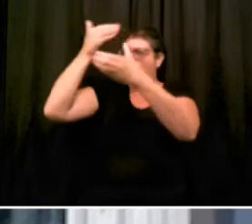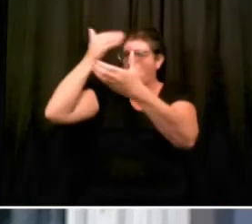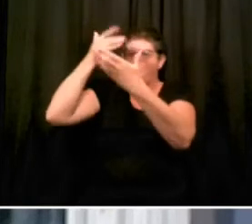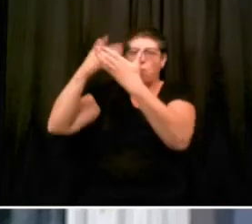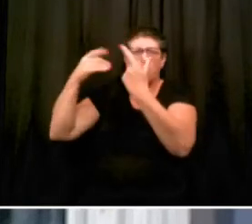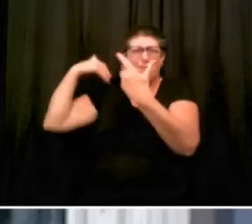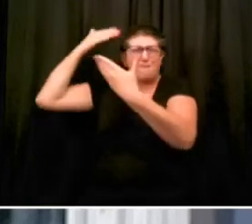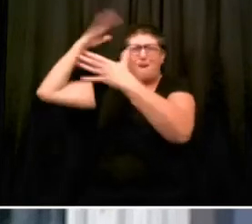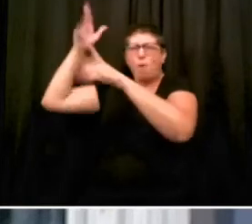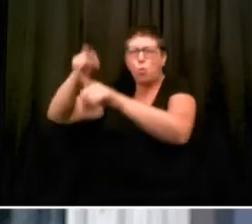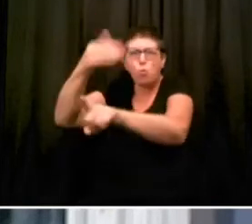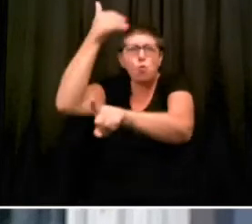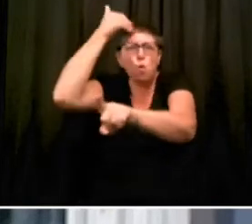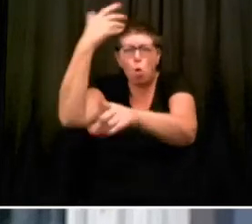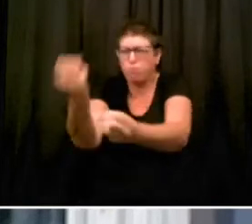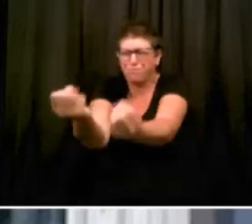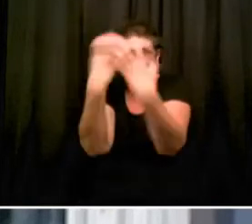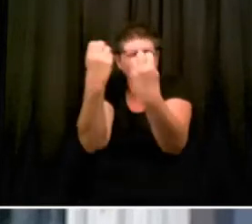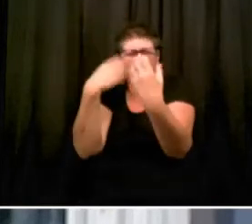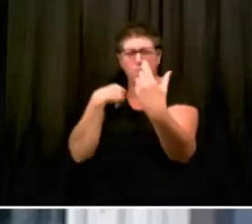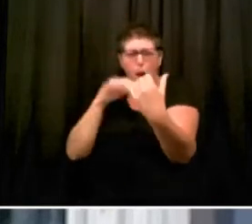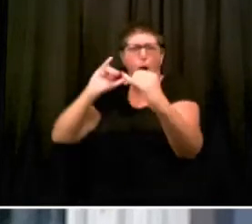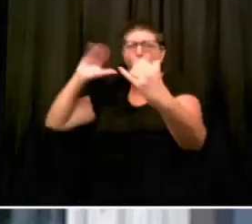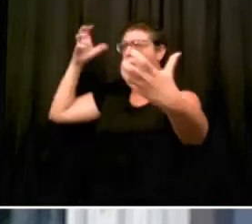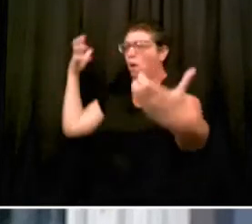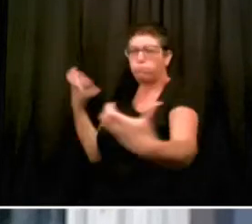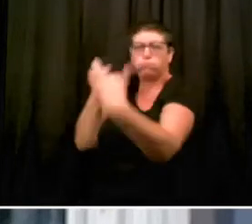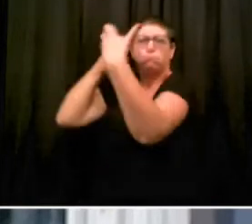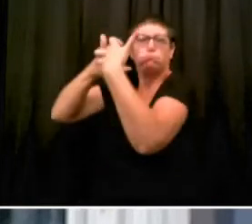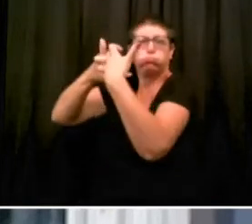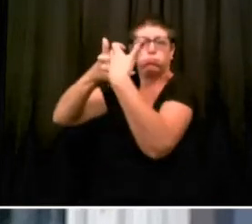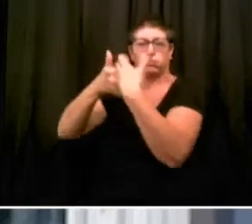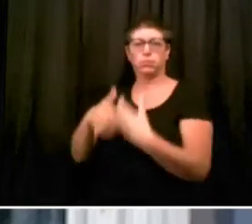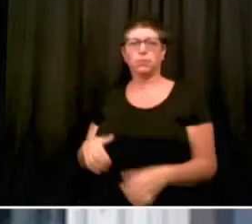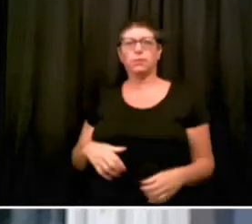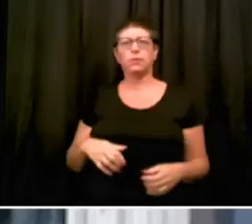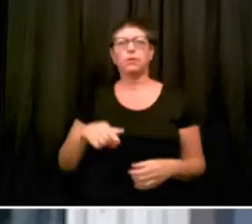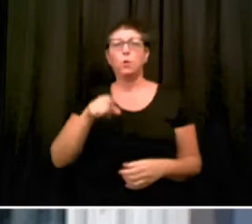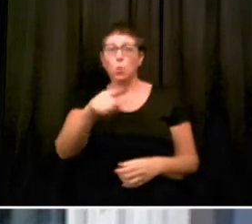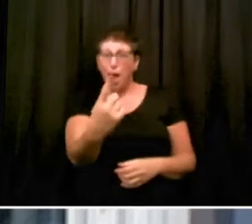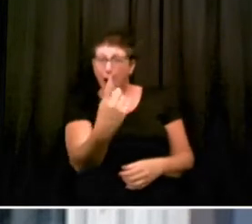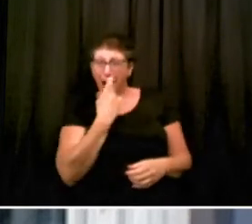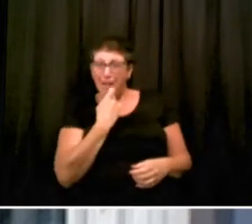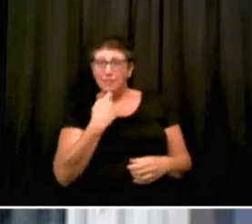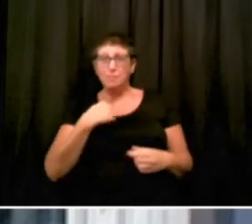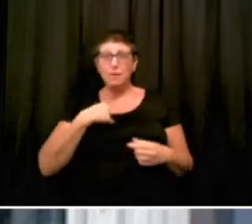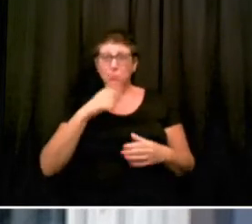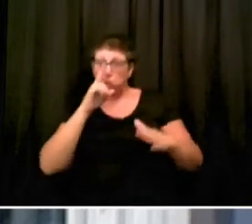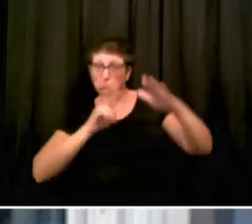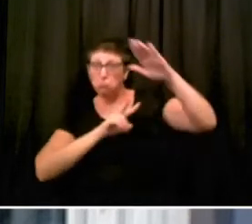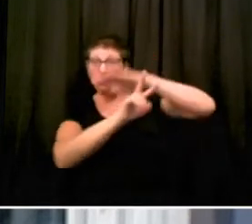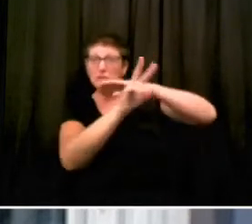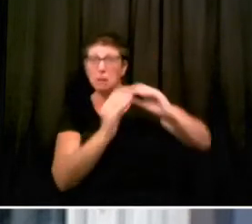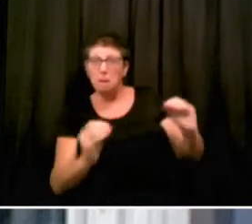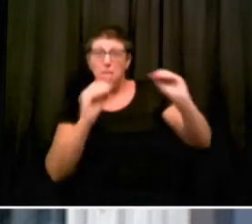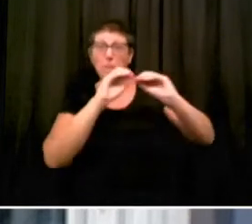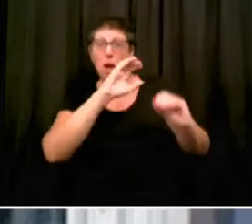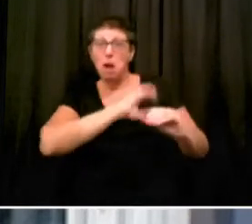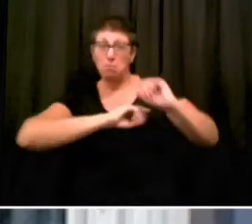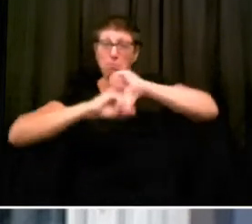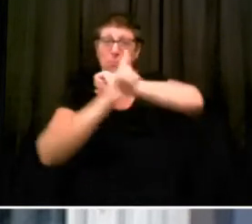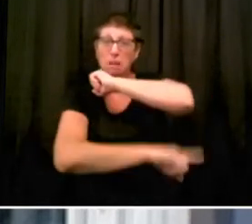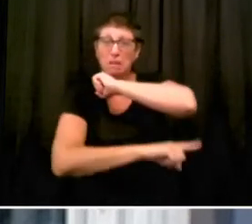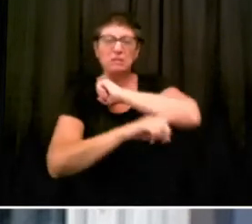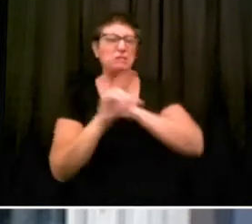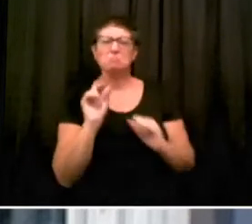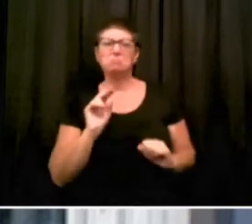hope that no one has to be fired, quite frankly. But the world that we live in, we are not immune. As it's been said many times,